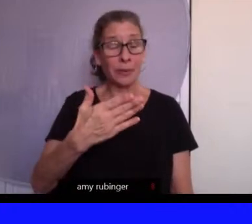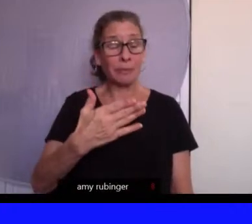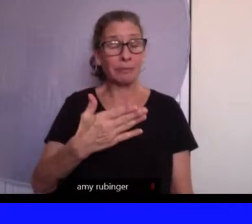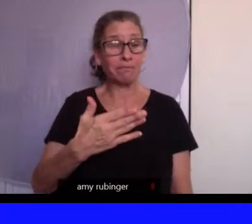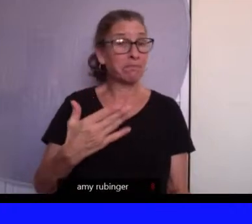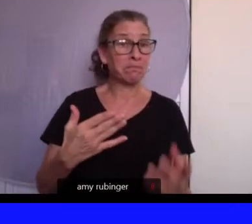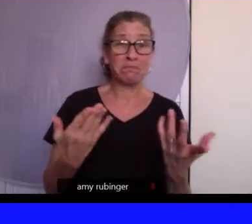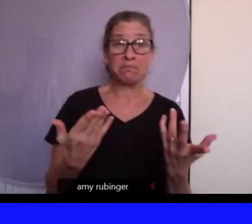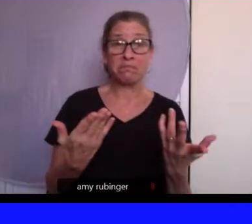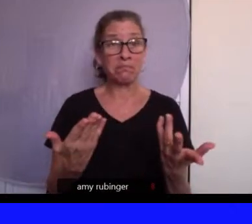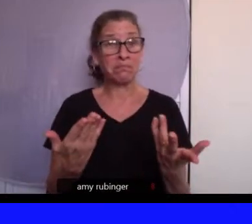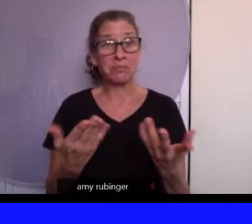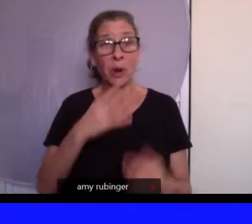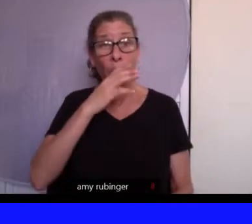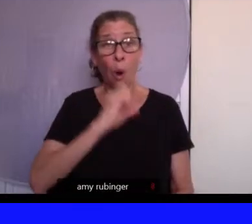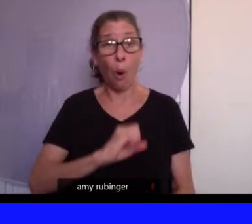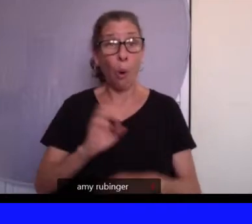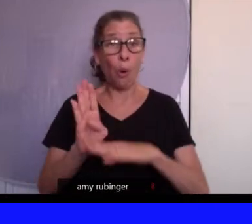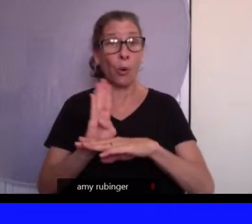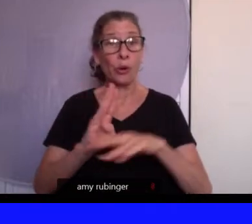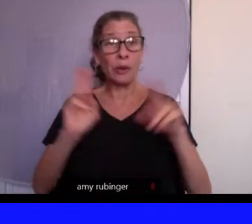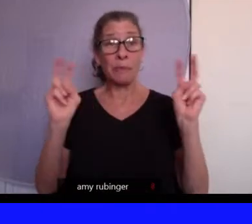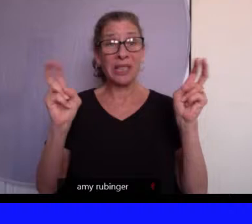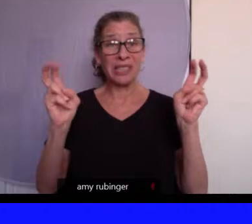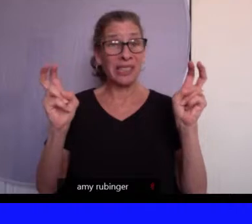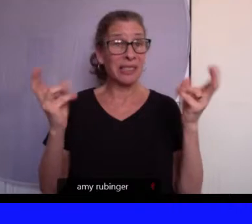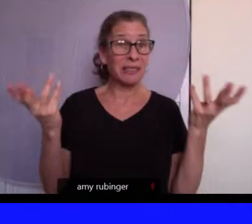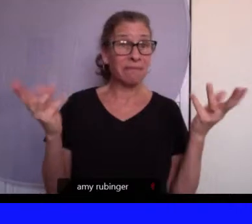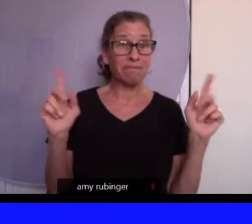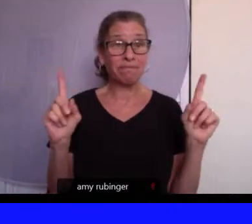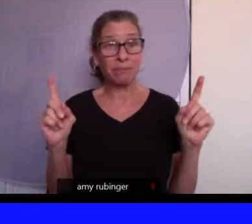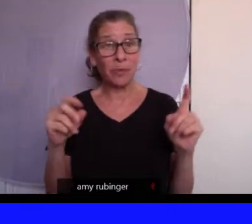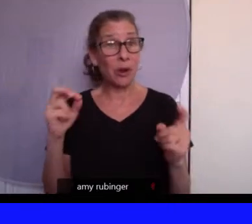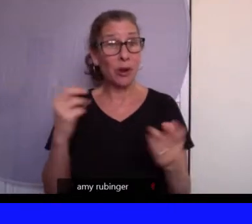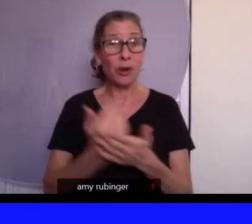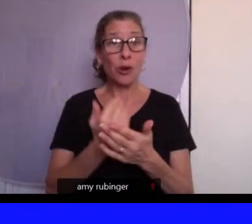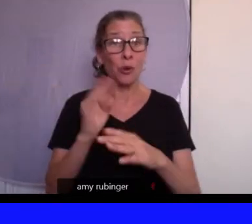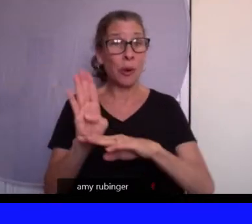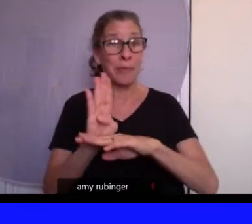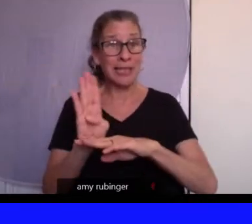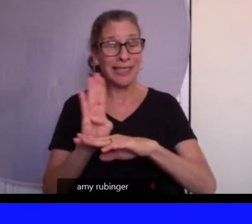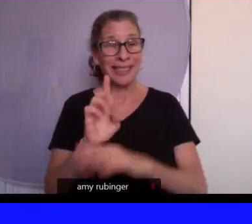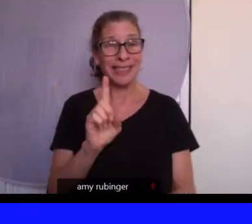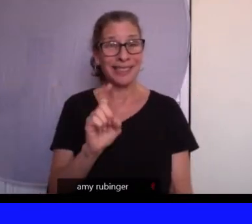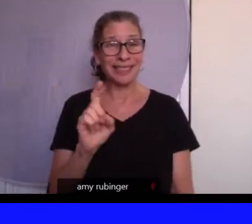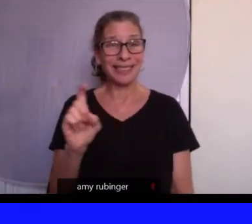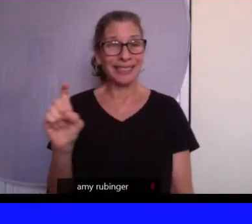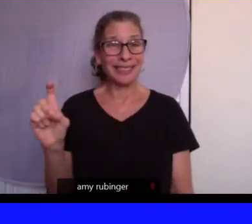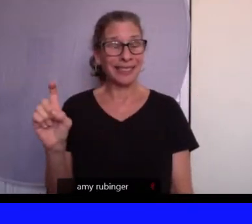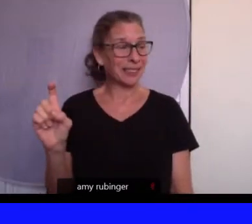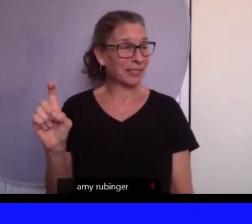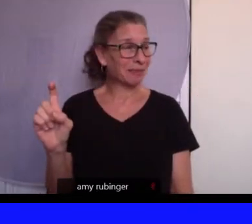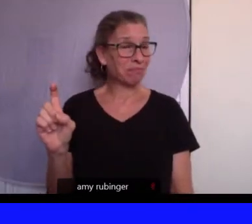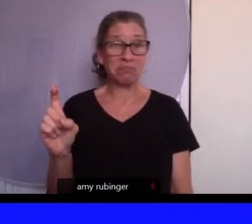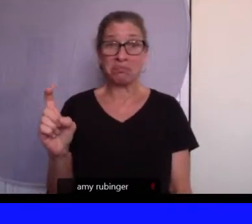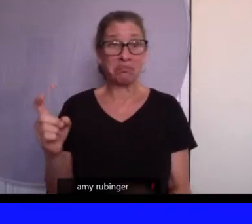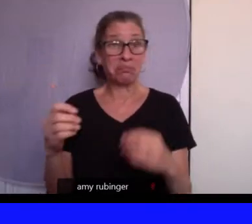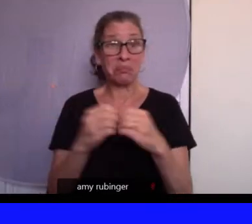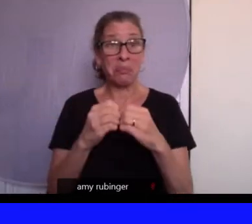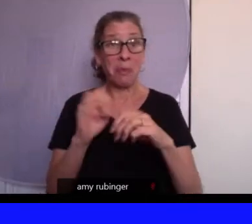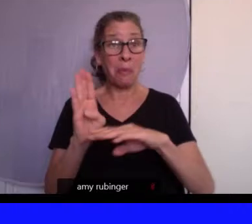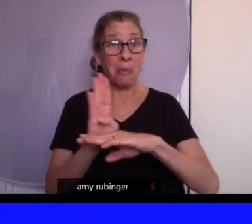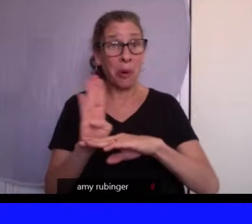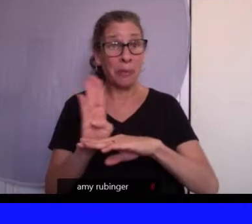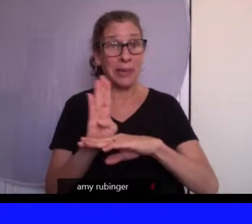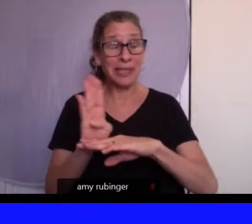Bye-bye. Bye-bye. there are all these models now that, what is it, hospital at home models. It's been going for.